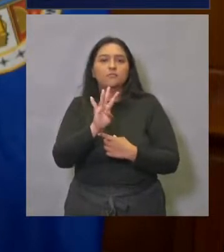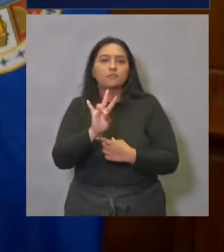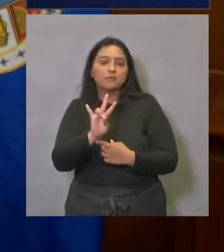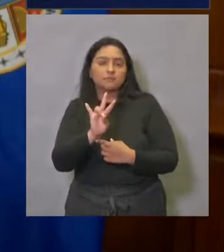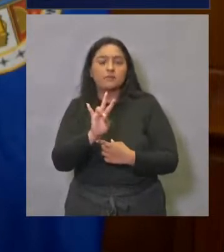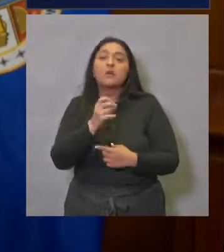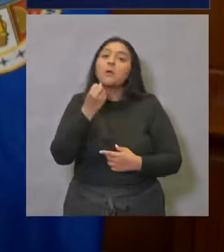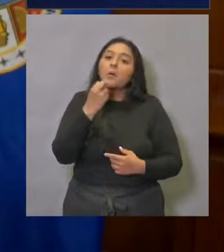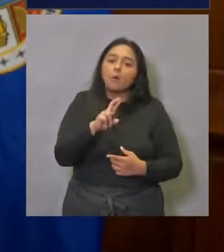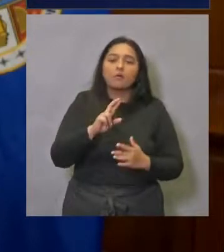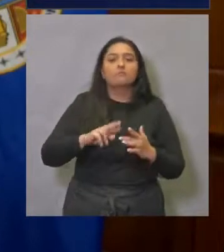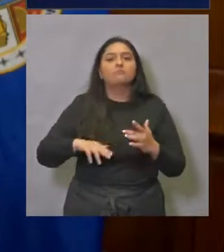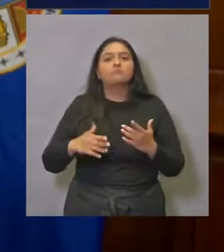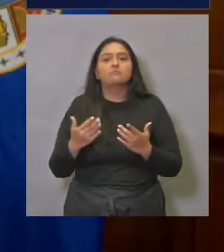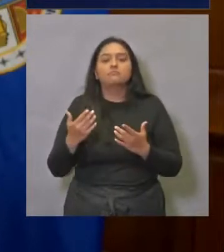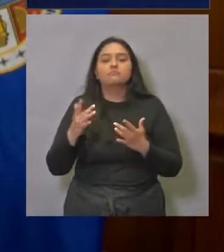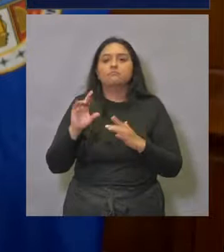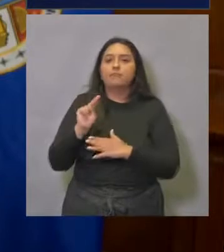888-895-2647 or visiting